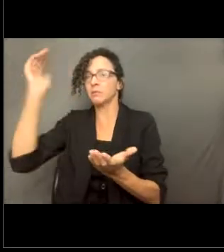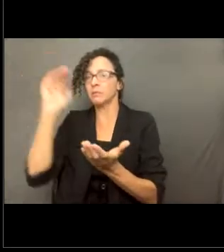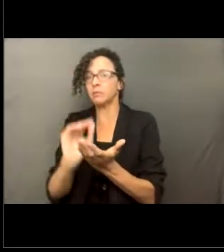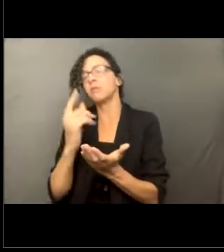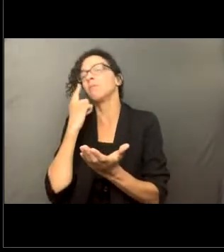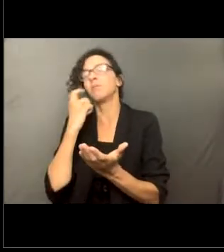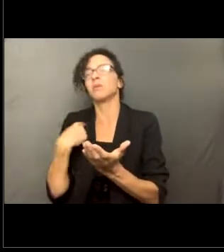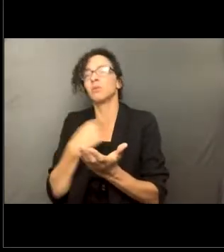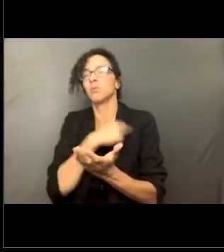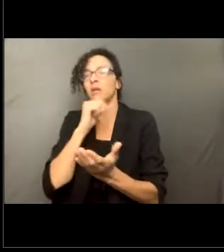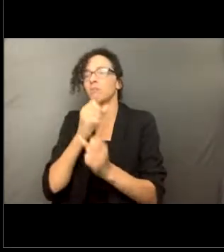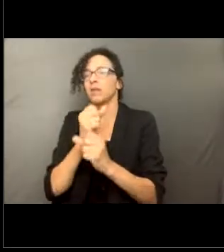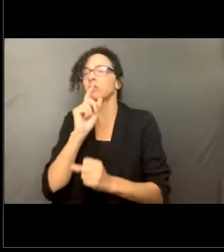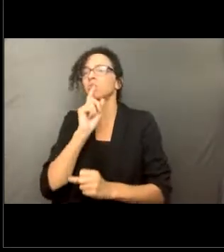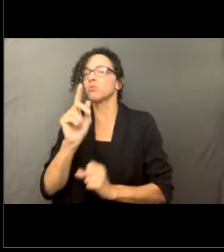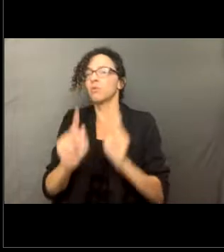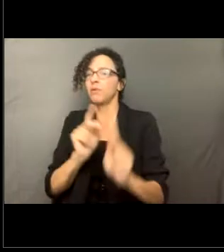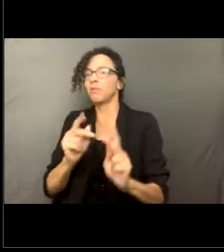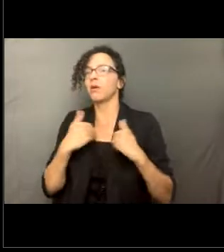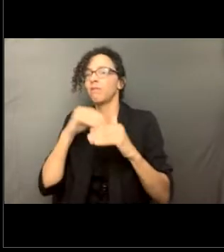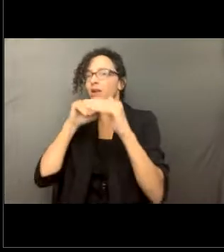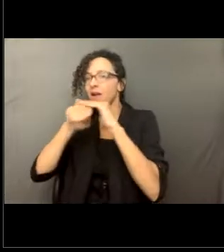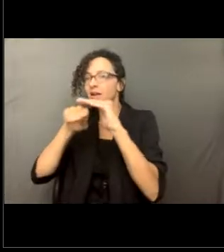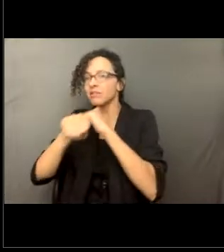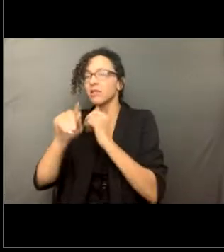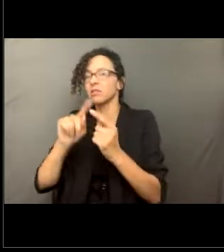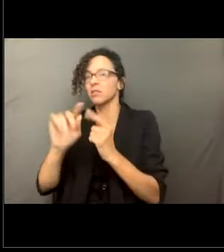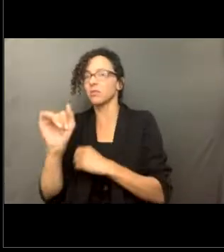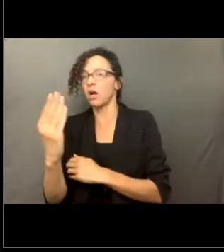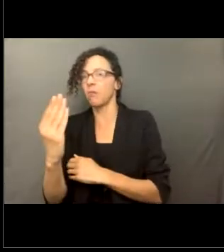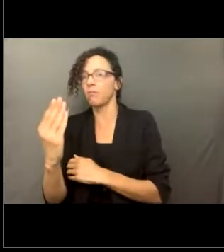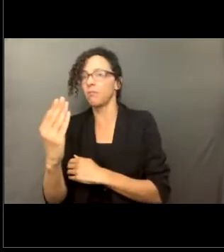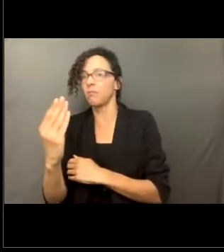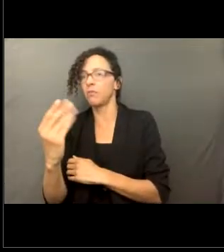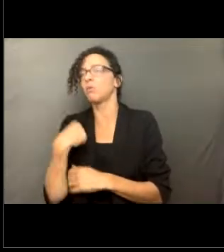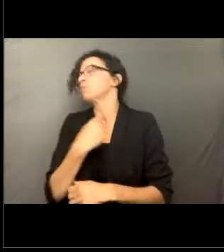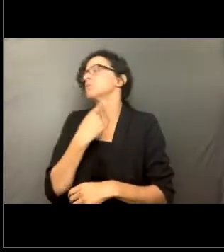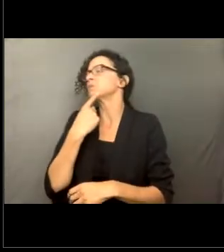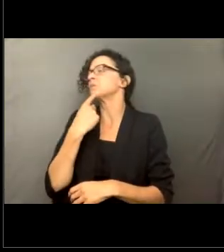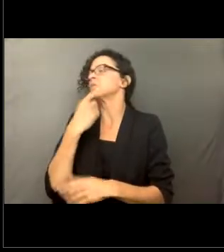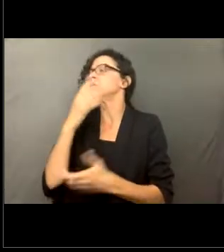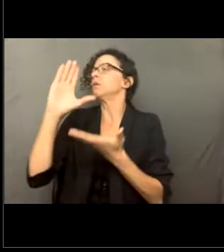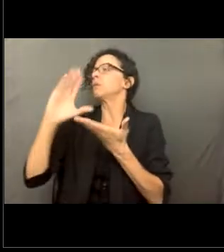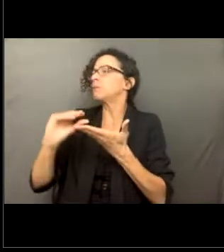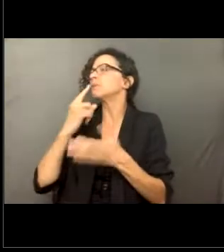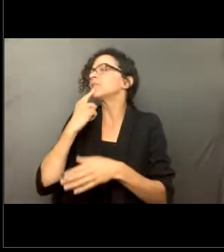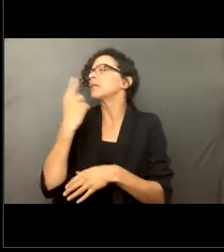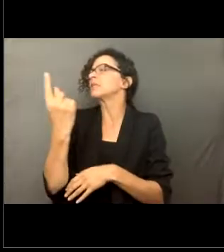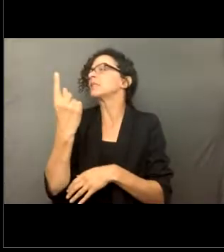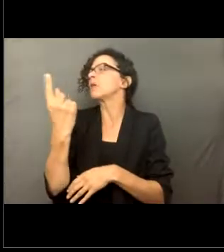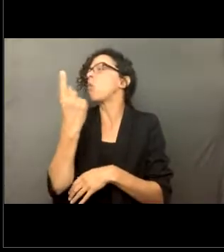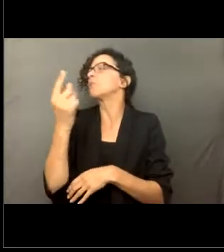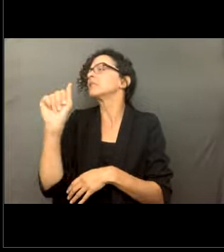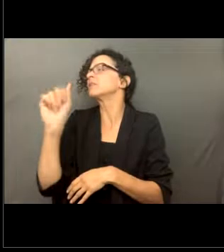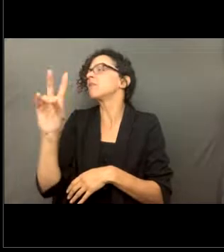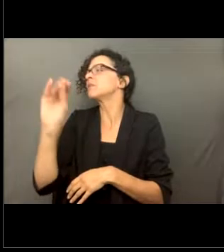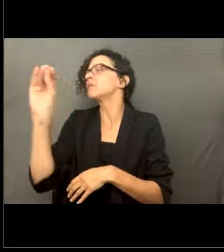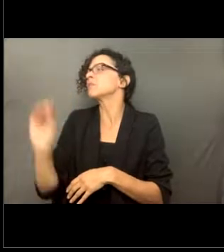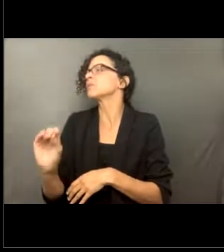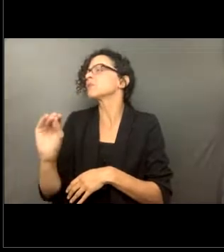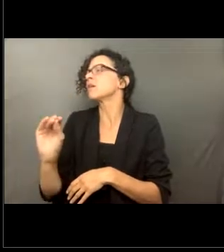jobs because we're discounting it as saying it's just 17% of the trips. Please don't. People are